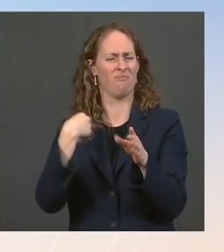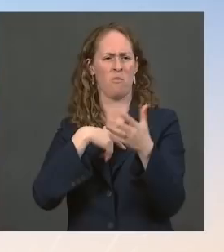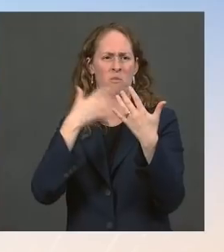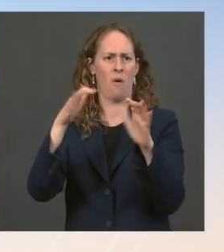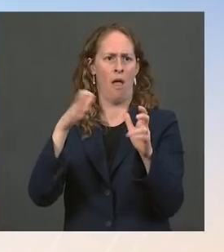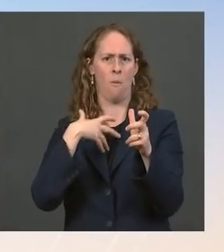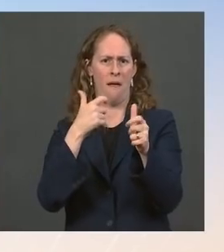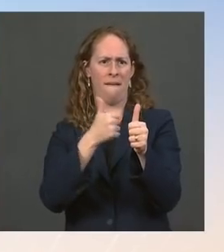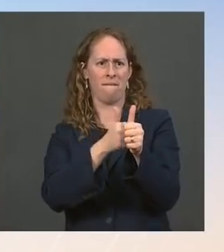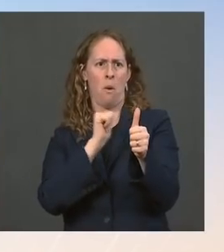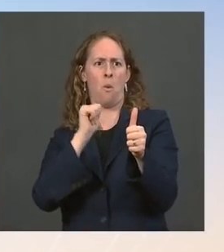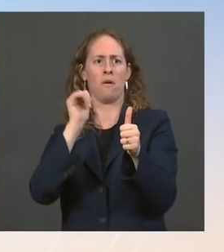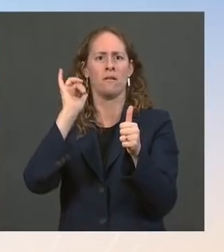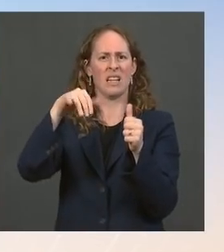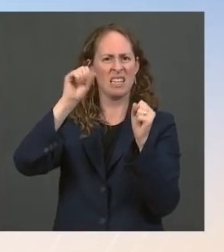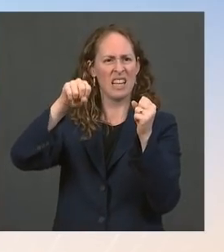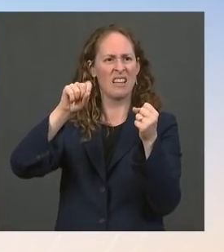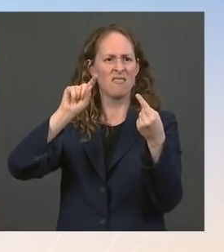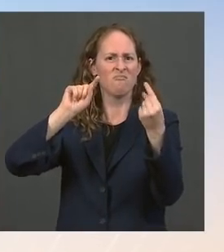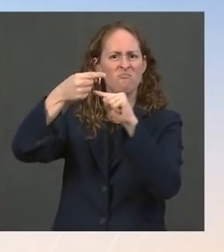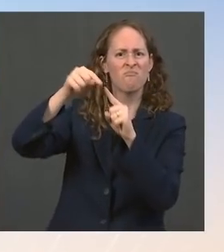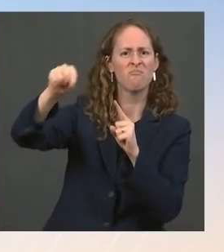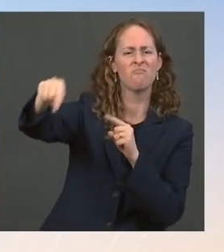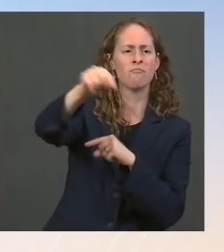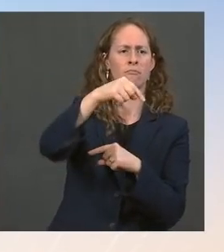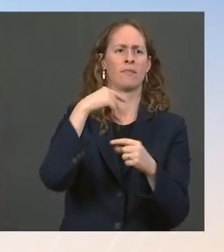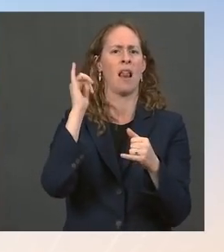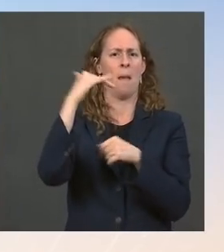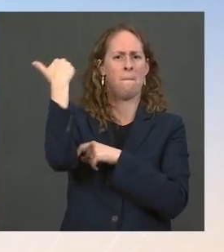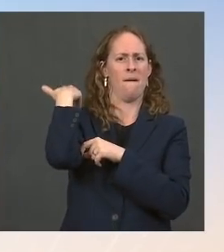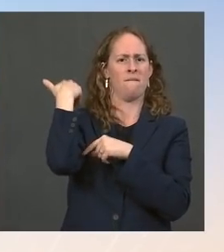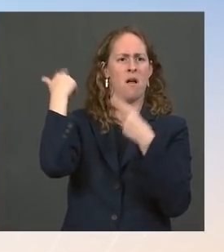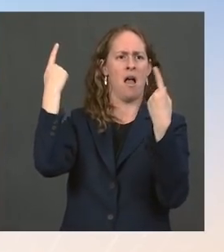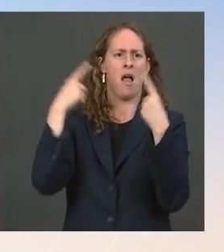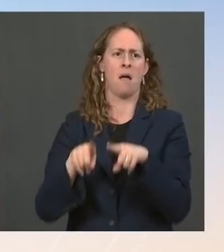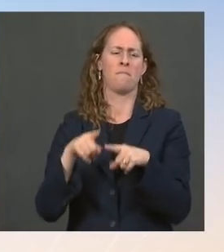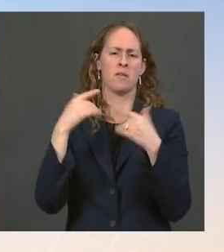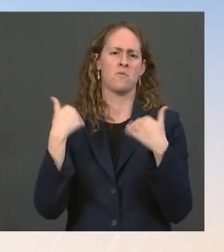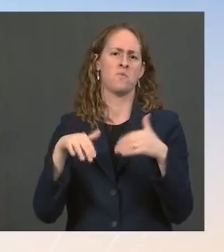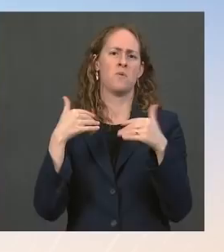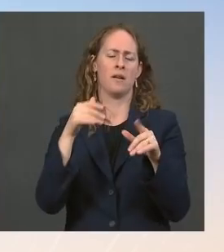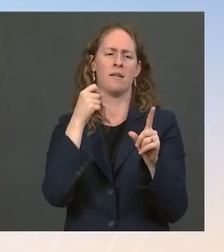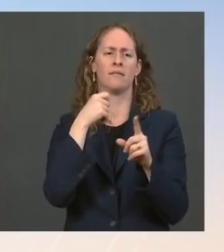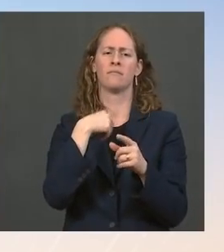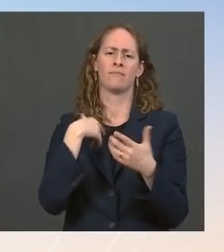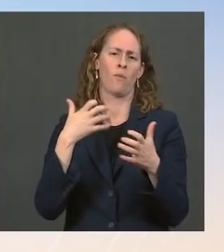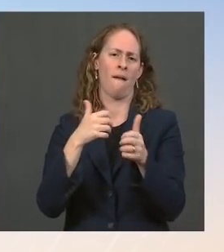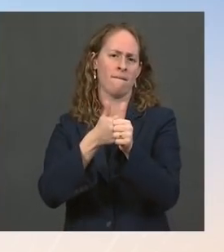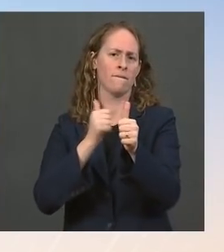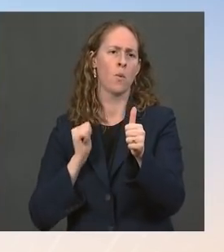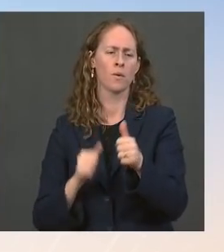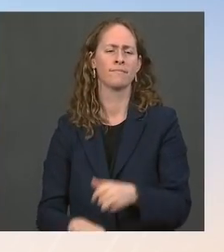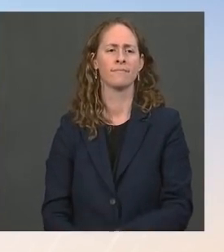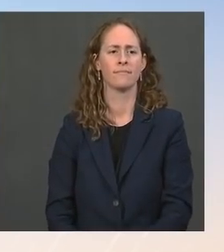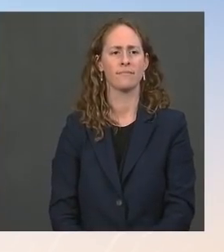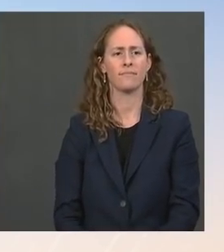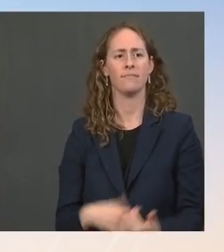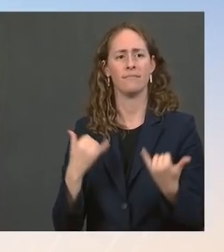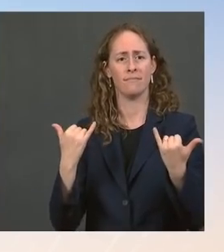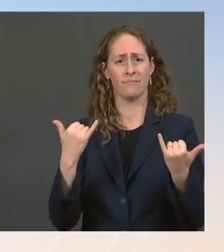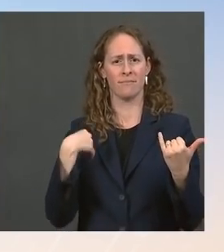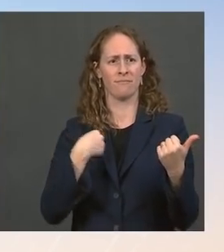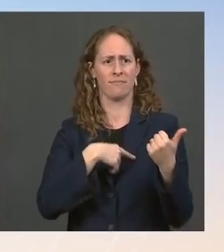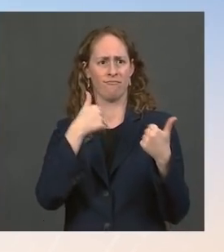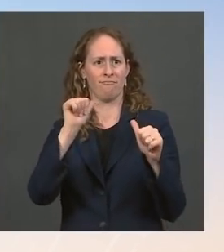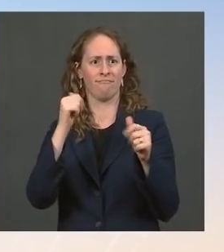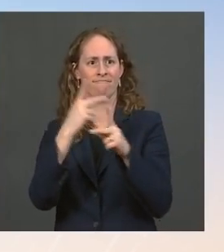past that has been quite devastating on different components of government. We're right now in the midst of trying to get a historic package